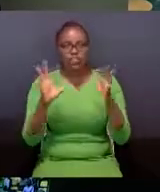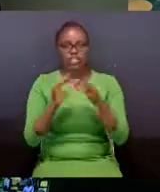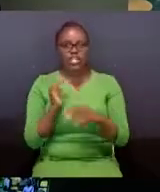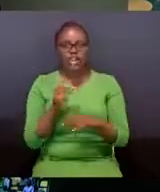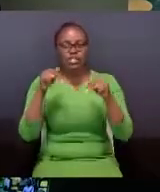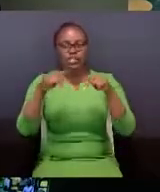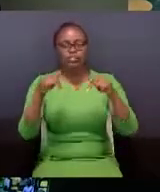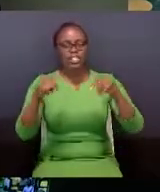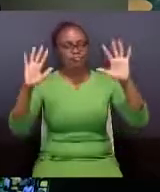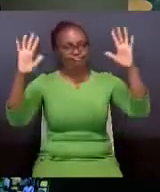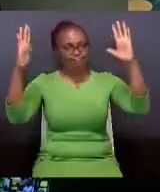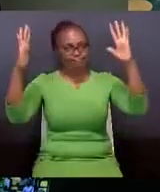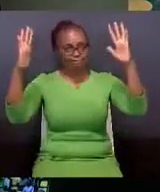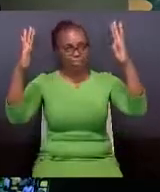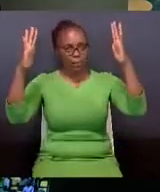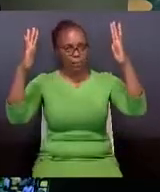today.